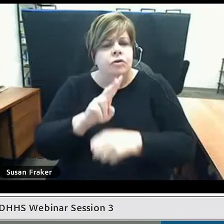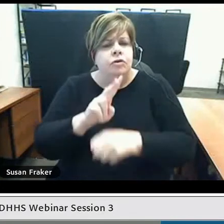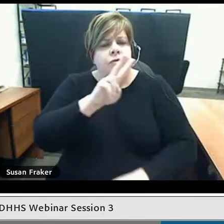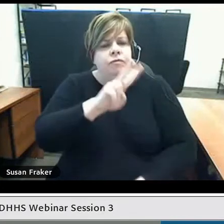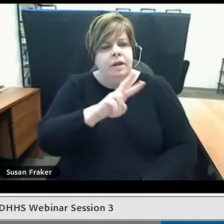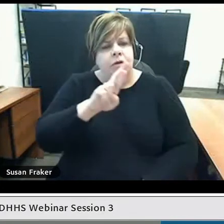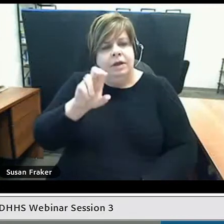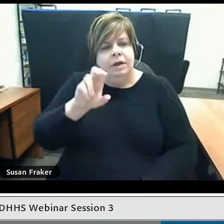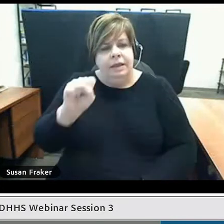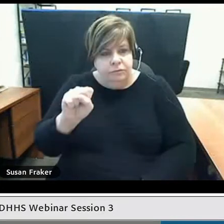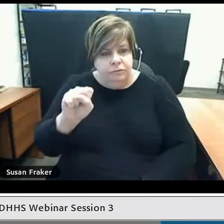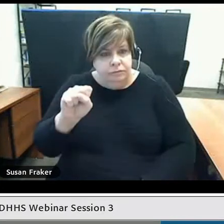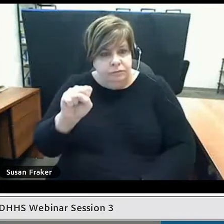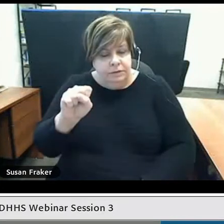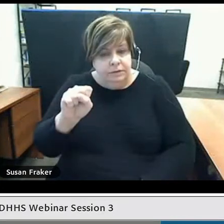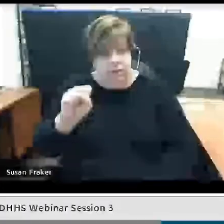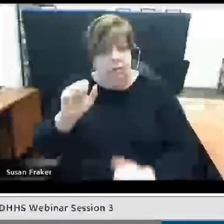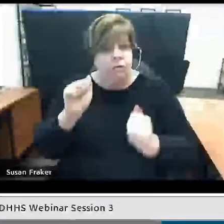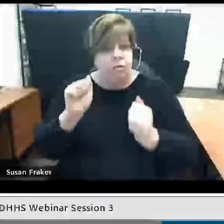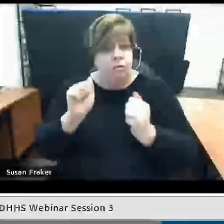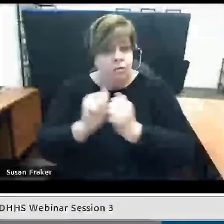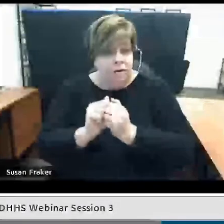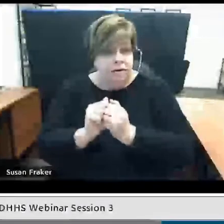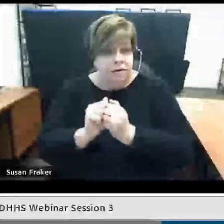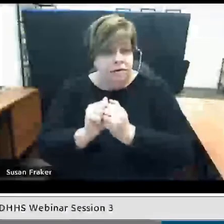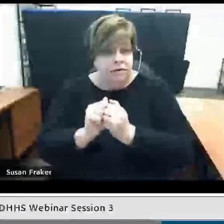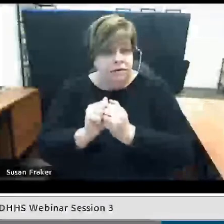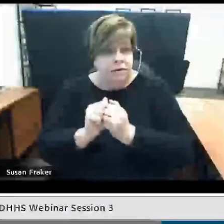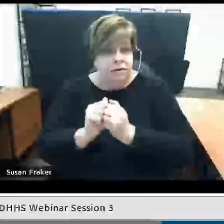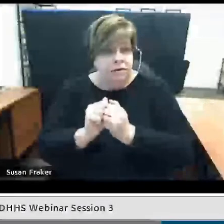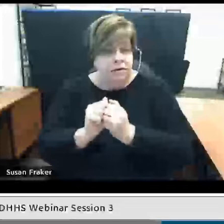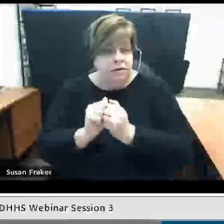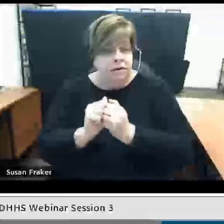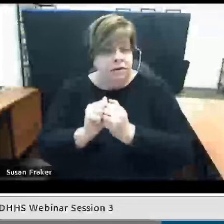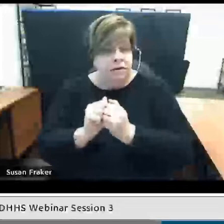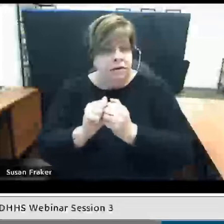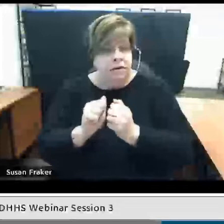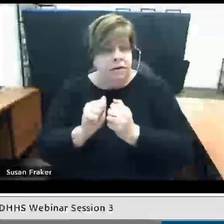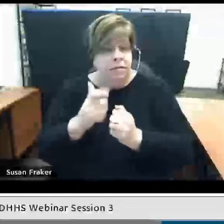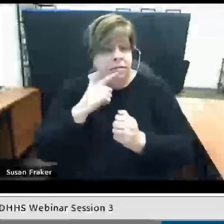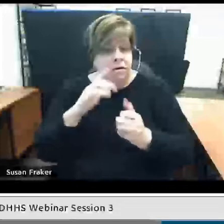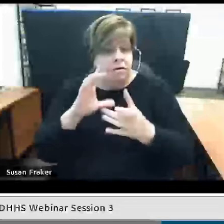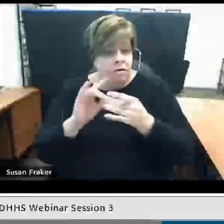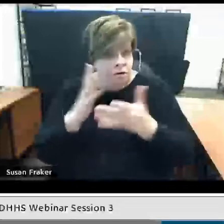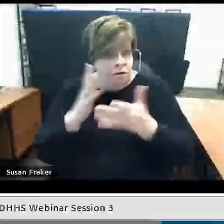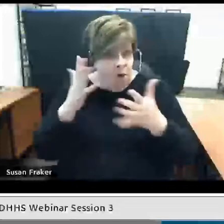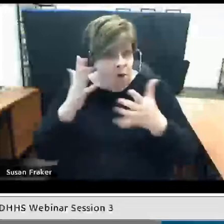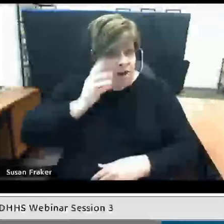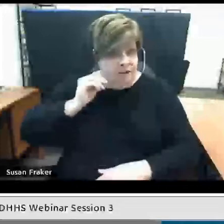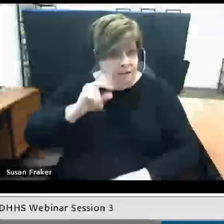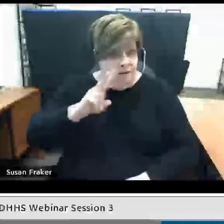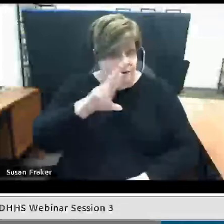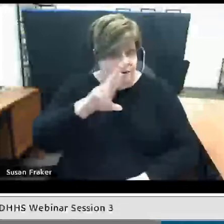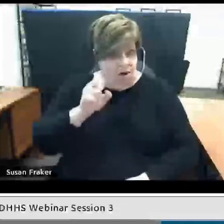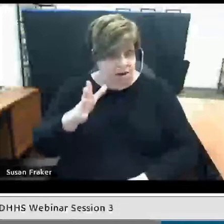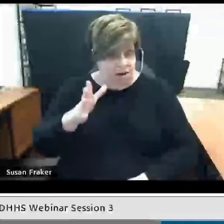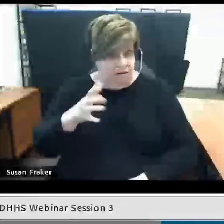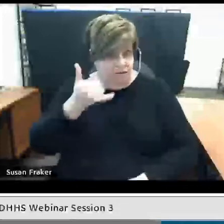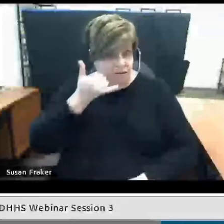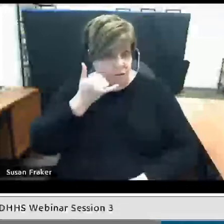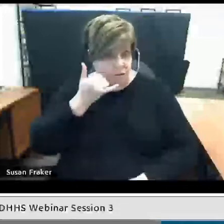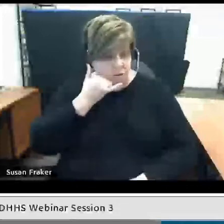Relay Service, which is usually abbreviated as VRS. Maybe you can make a comment if you have. I'm going to talk just